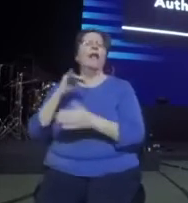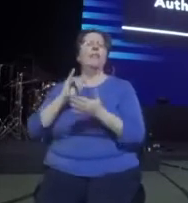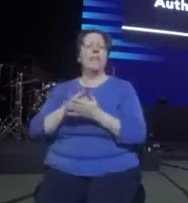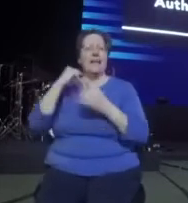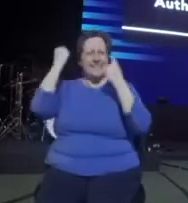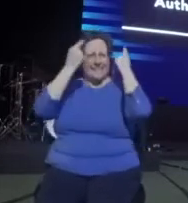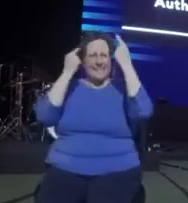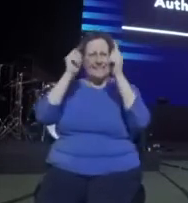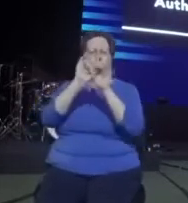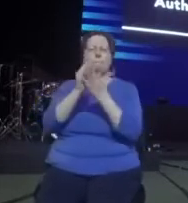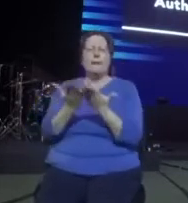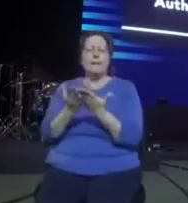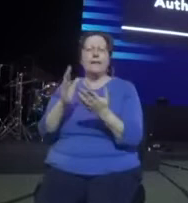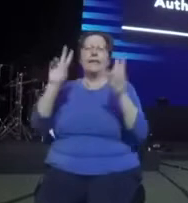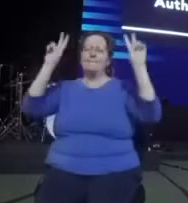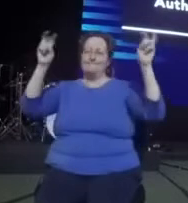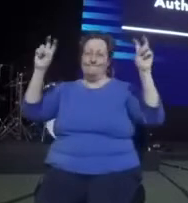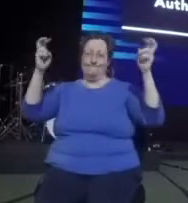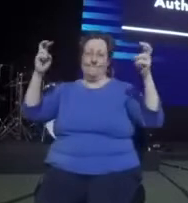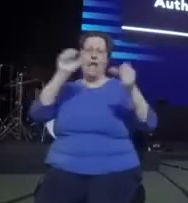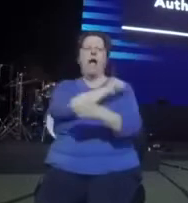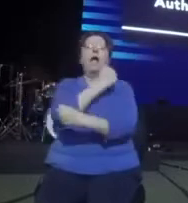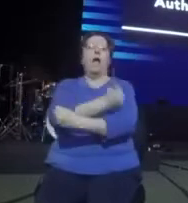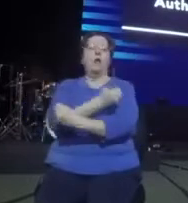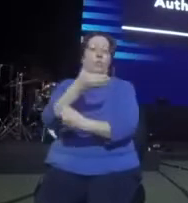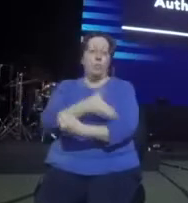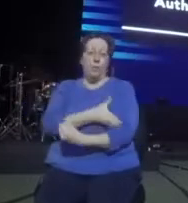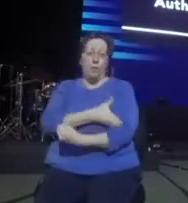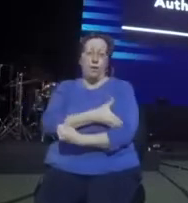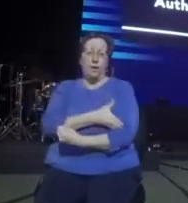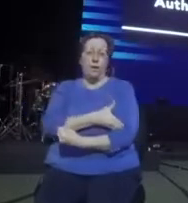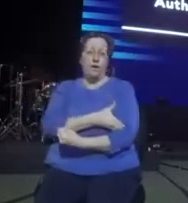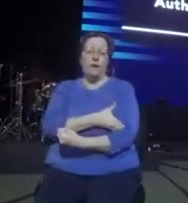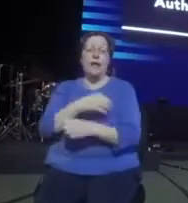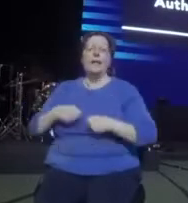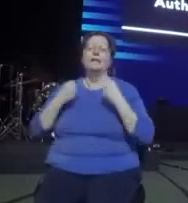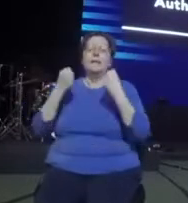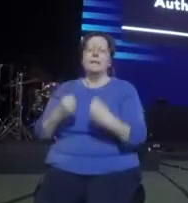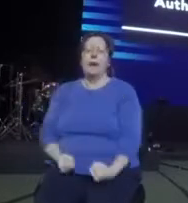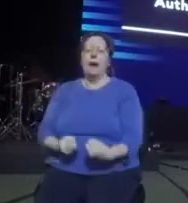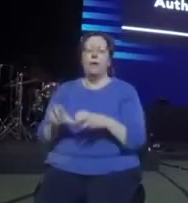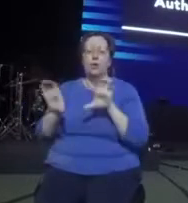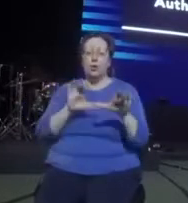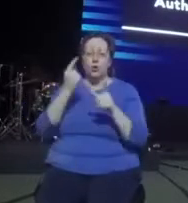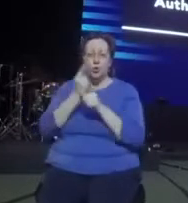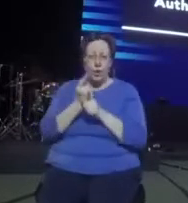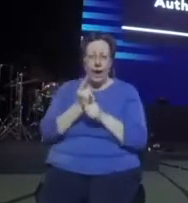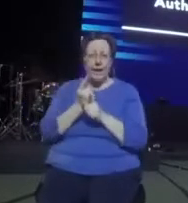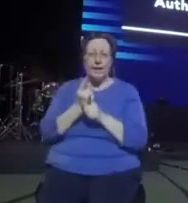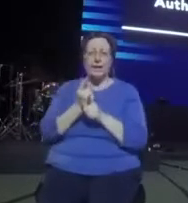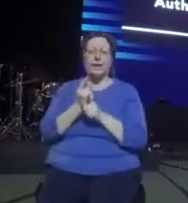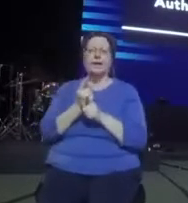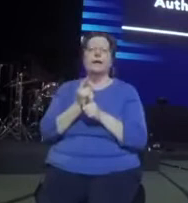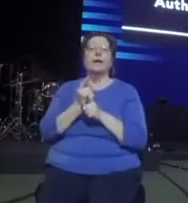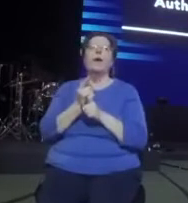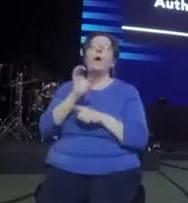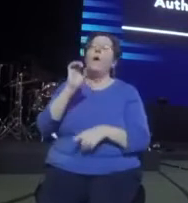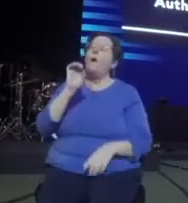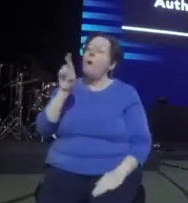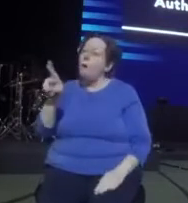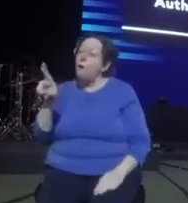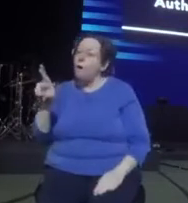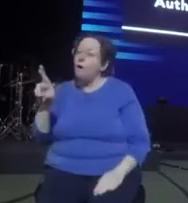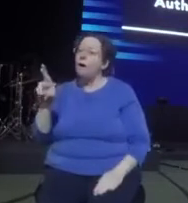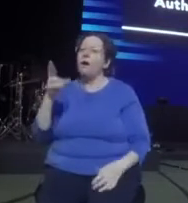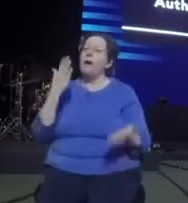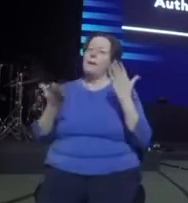considered biblically to be a type of an authority. And it says a power to do right, or by the way, authority can